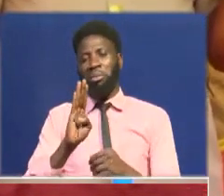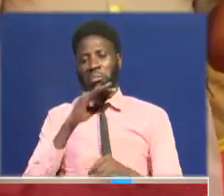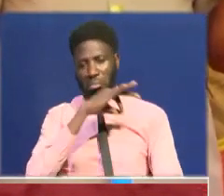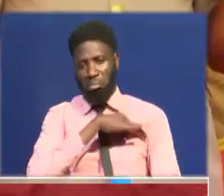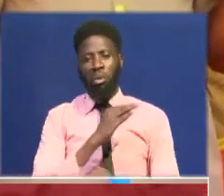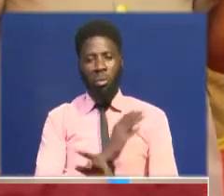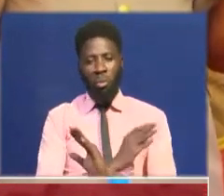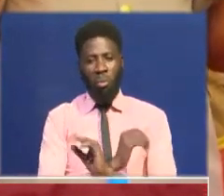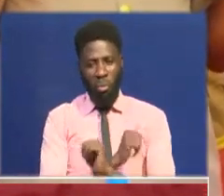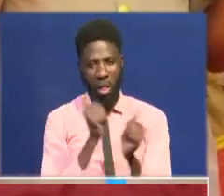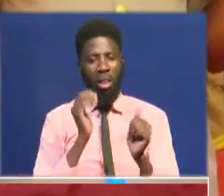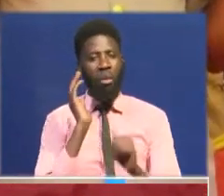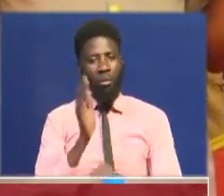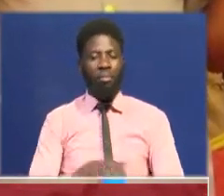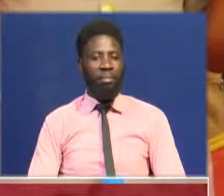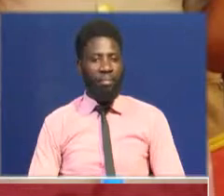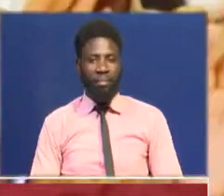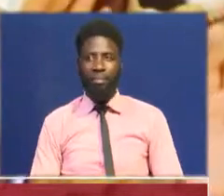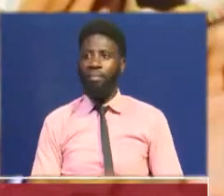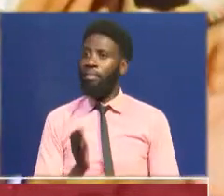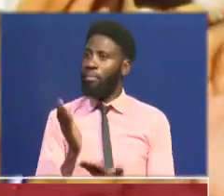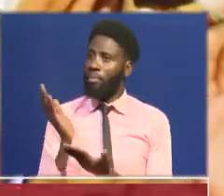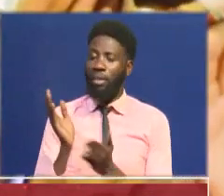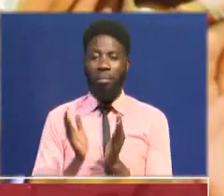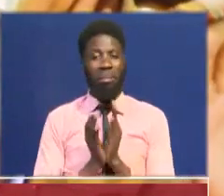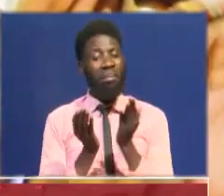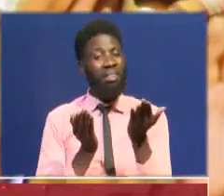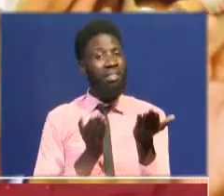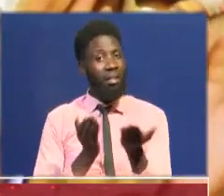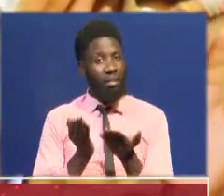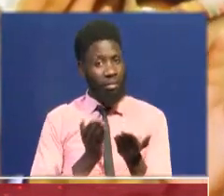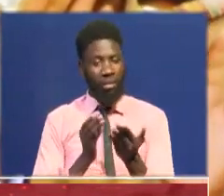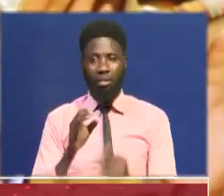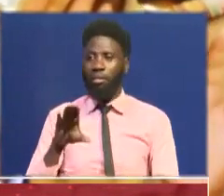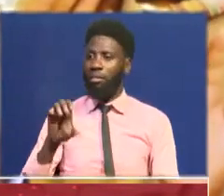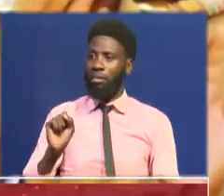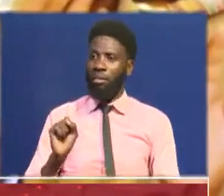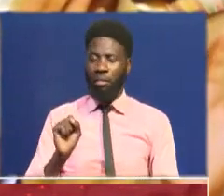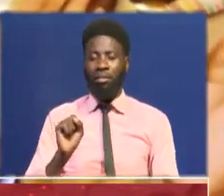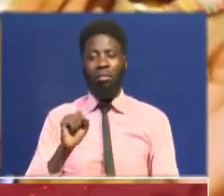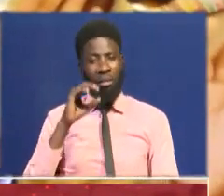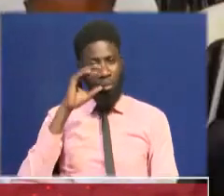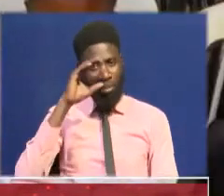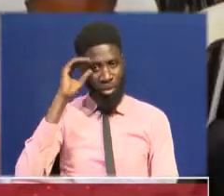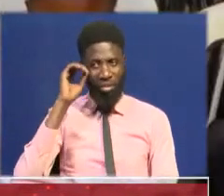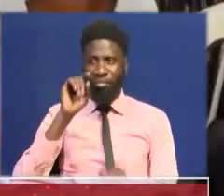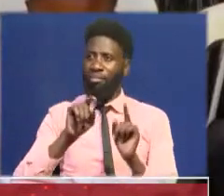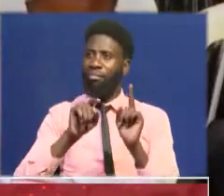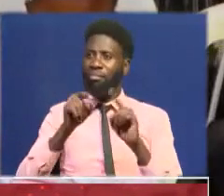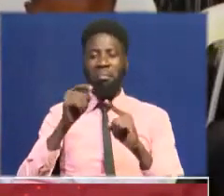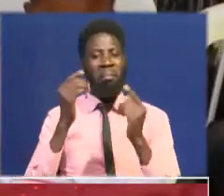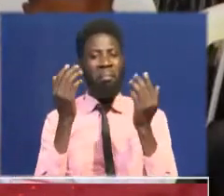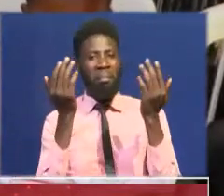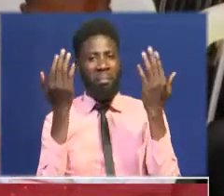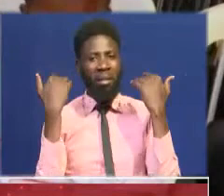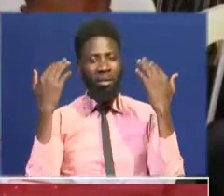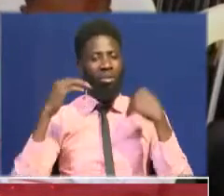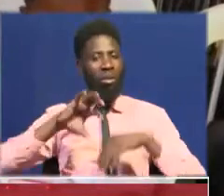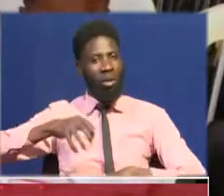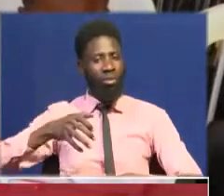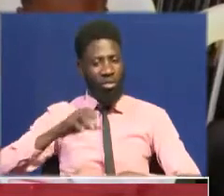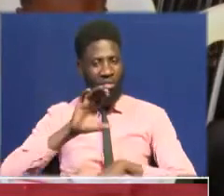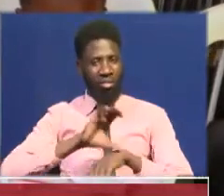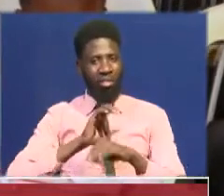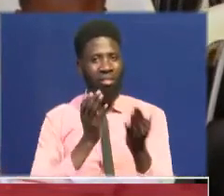Public Service Performance and Delivery Management CS Moses Kuria was in Meru County for a church service and